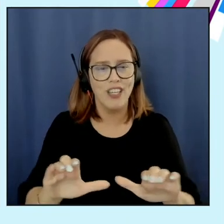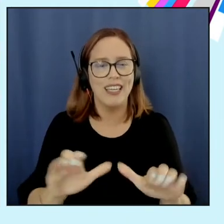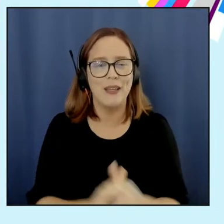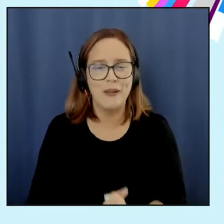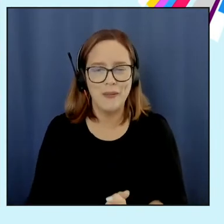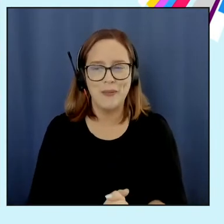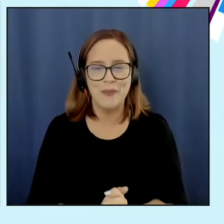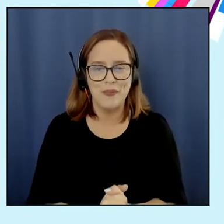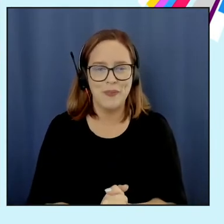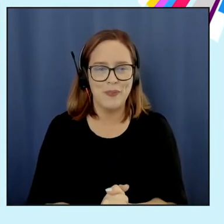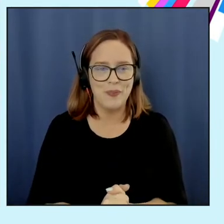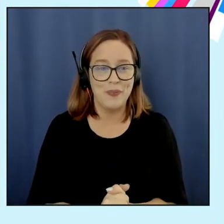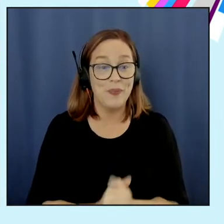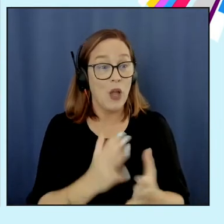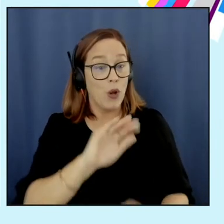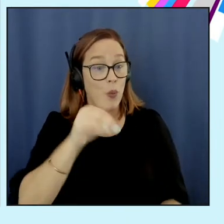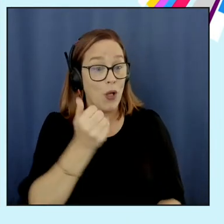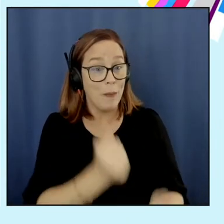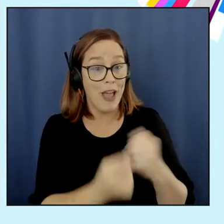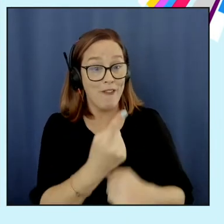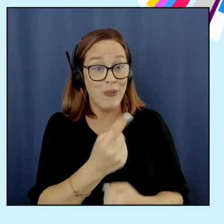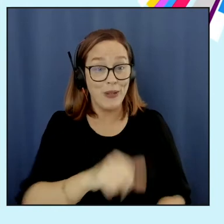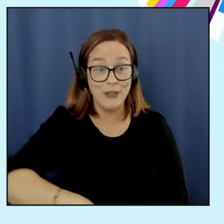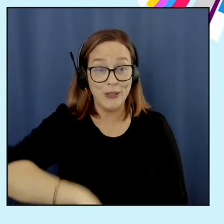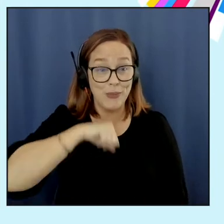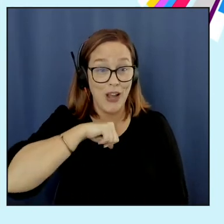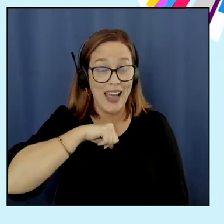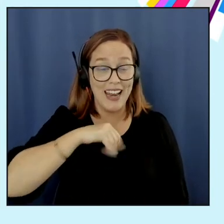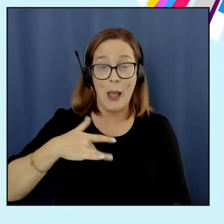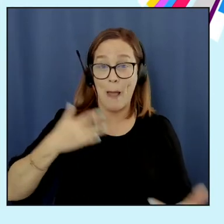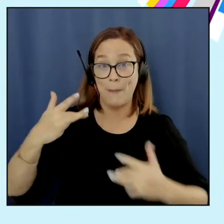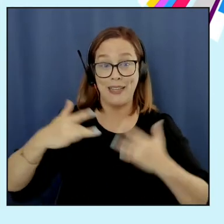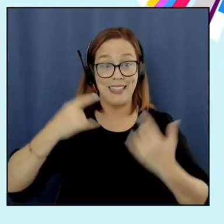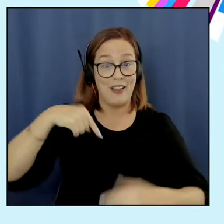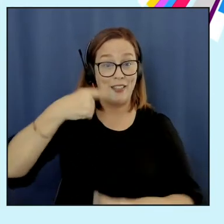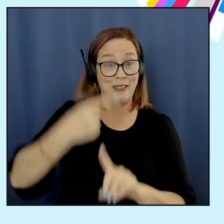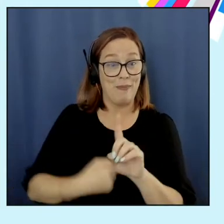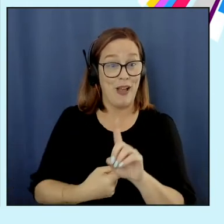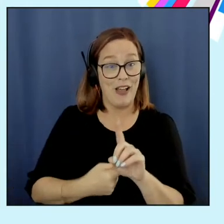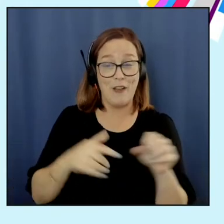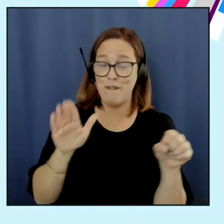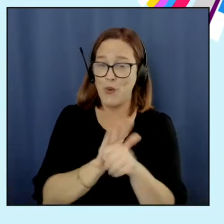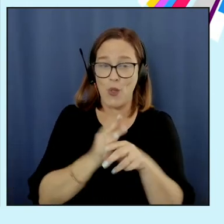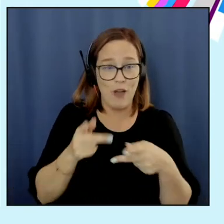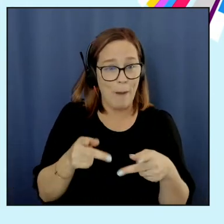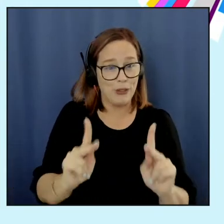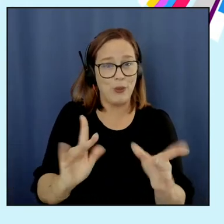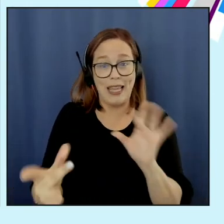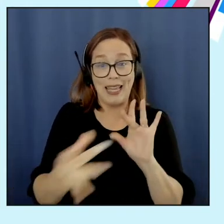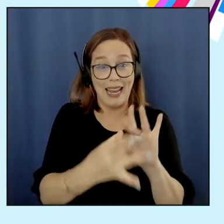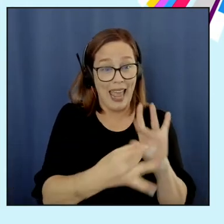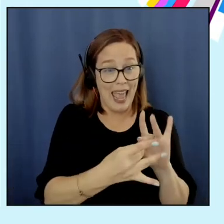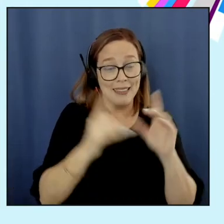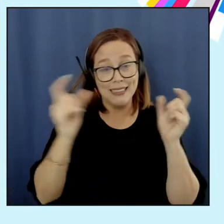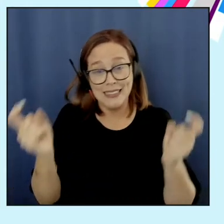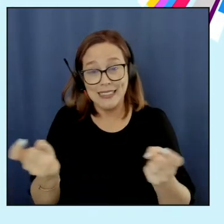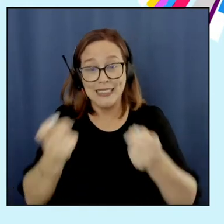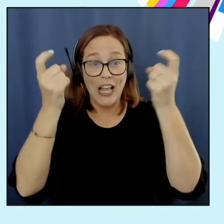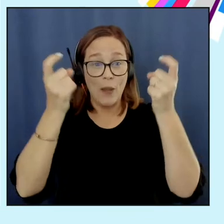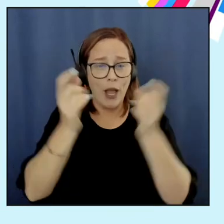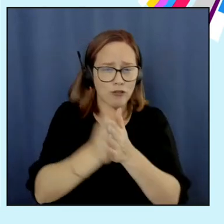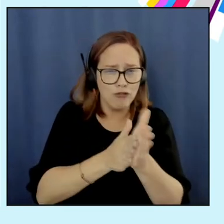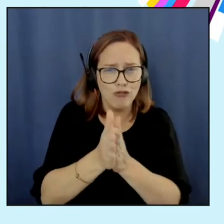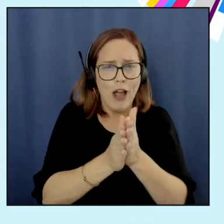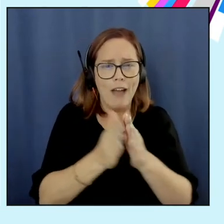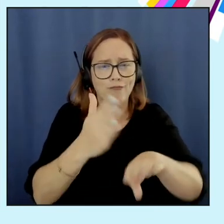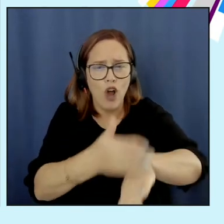I want to welcome everyone to Pride. I'm excited for this month, which is full of opportunities to connect, celebrate, and drive progress